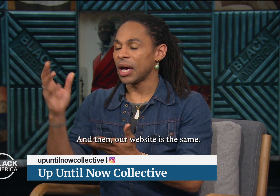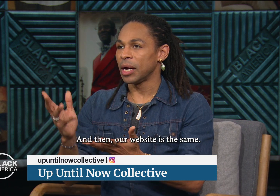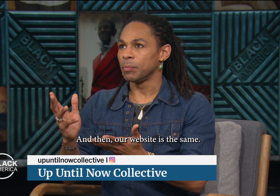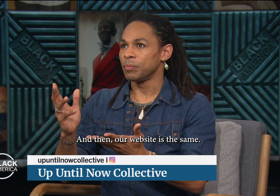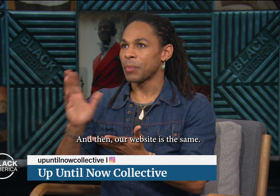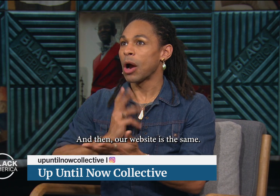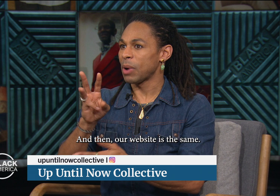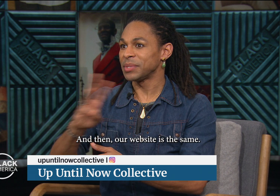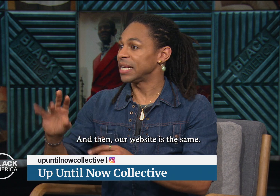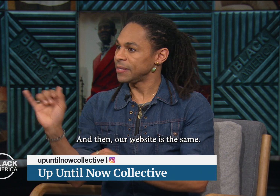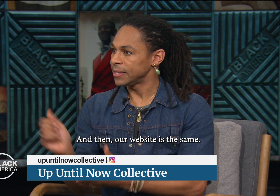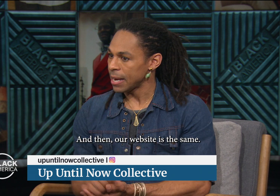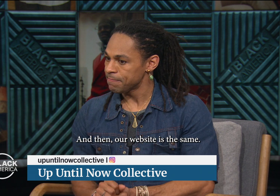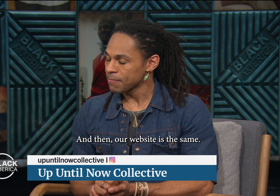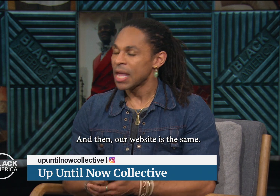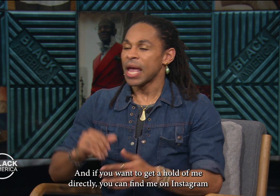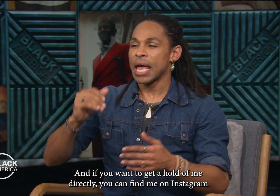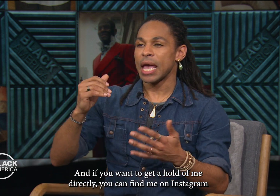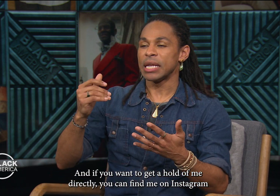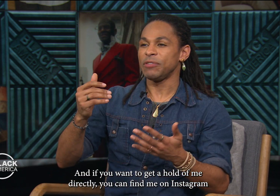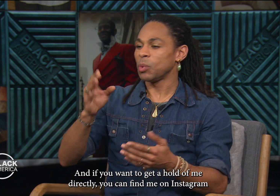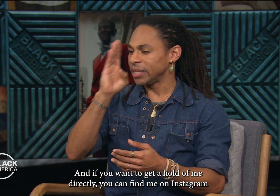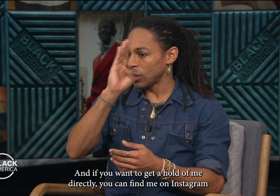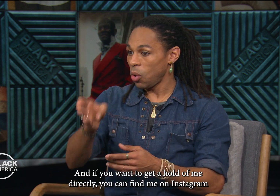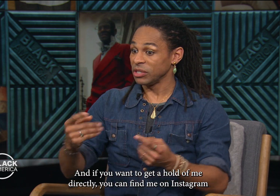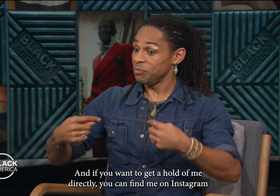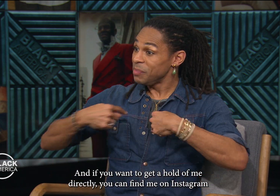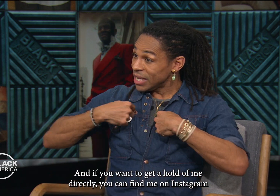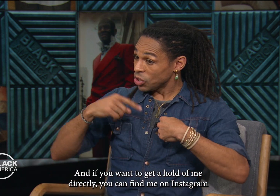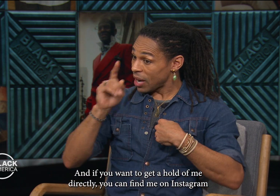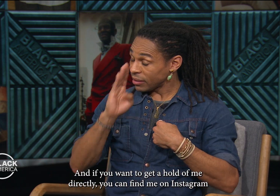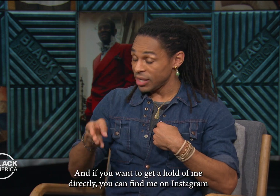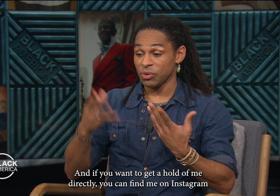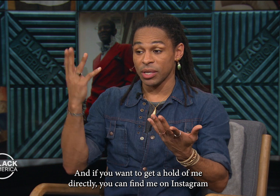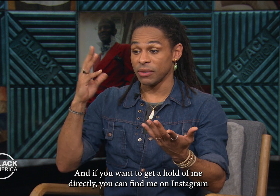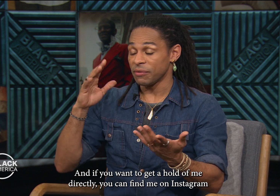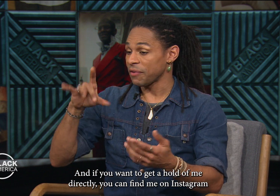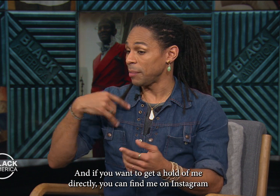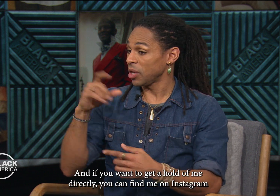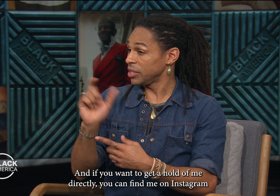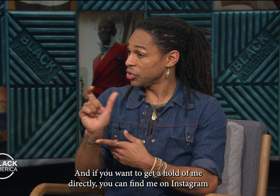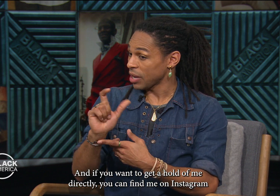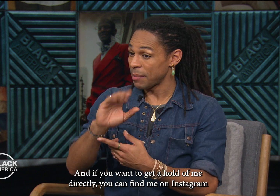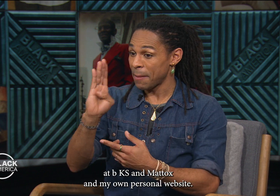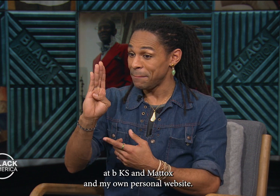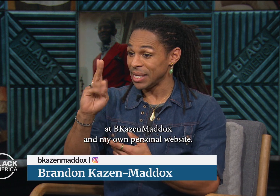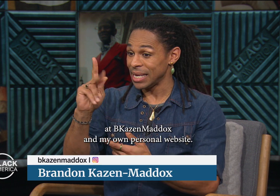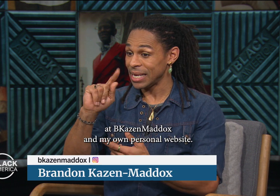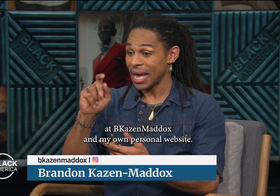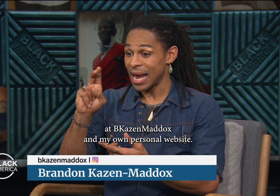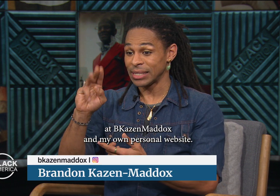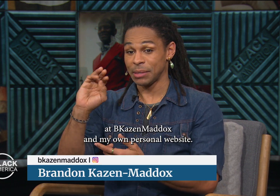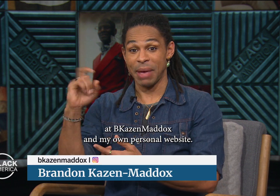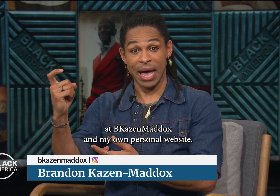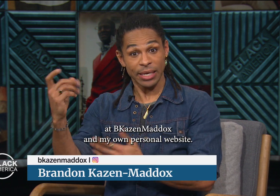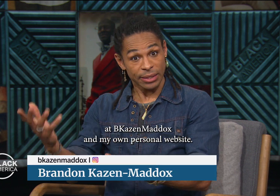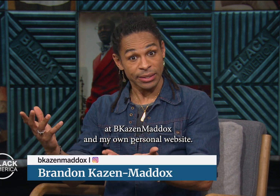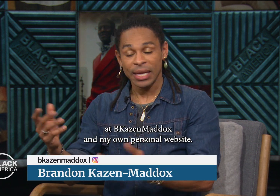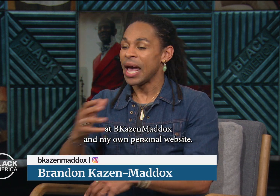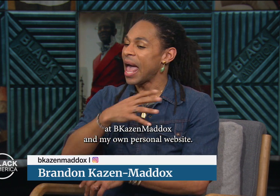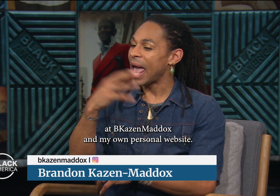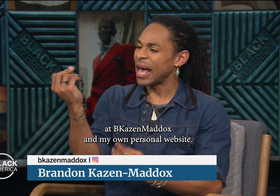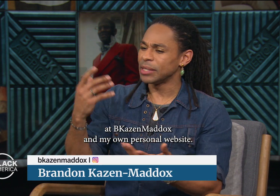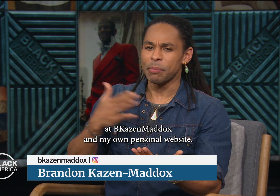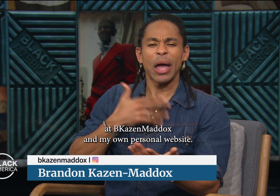then our website is the same. And if you want to get a hold of me directly, you can find me on Instagram at